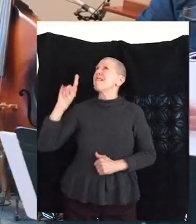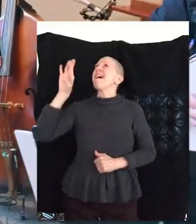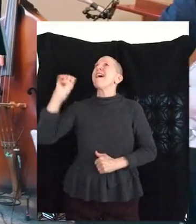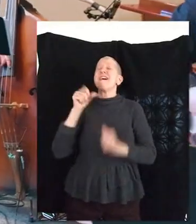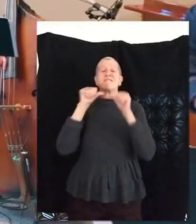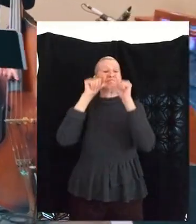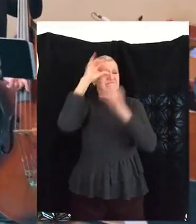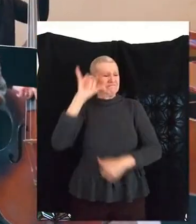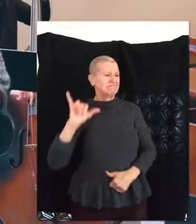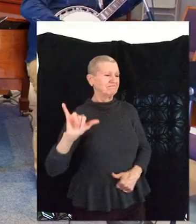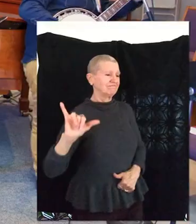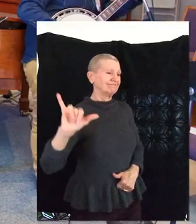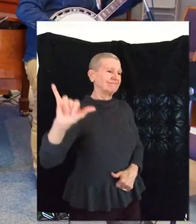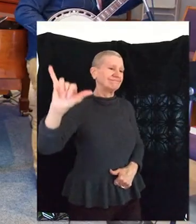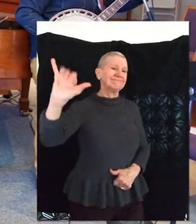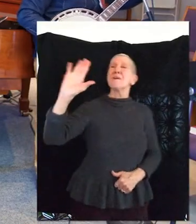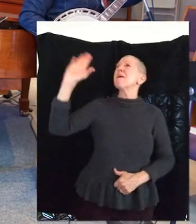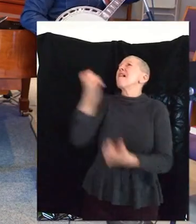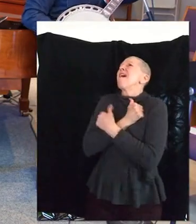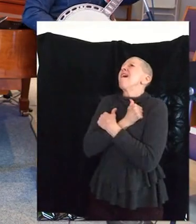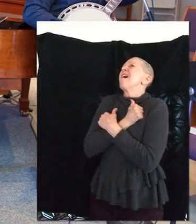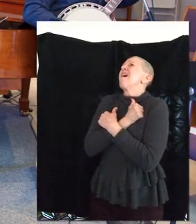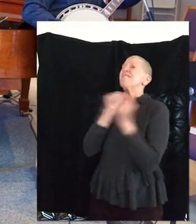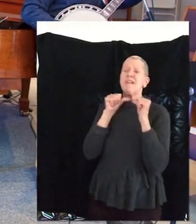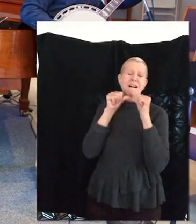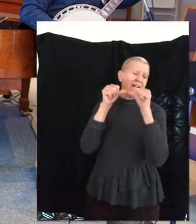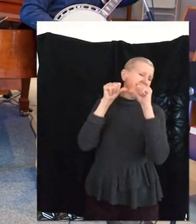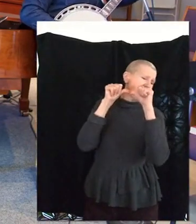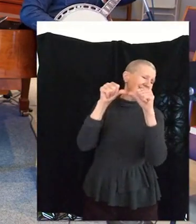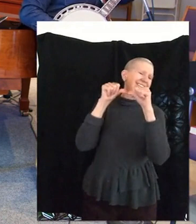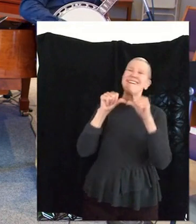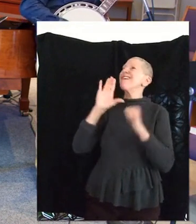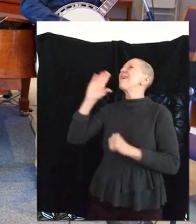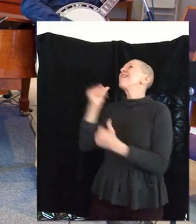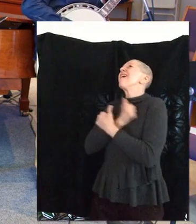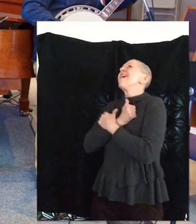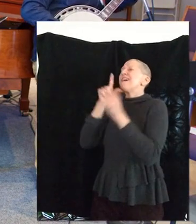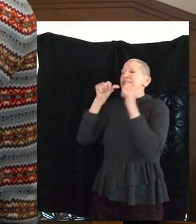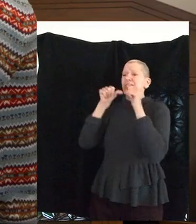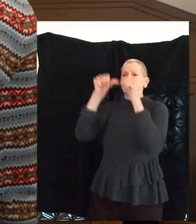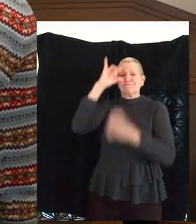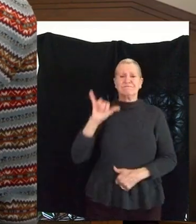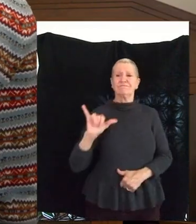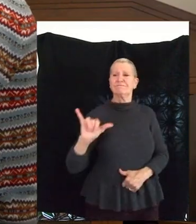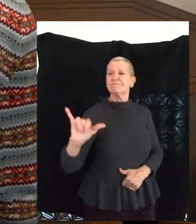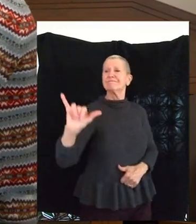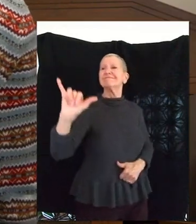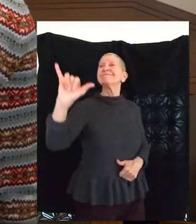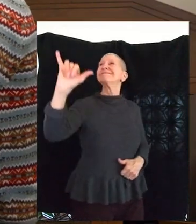is everlasting. Your love is lasting. Your love